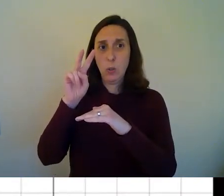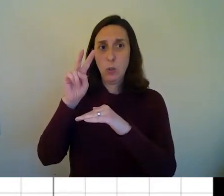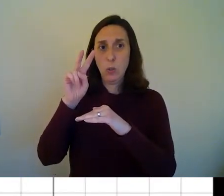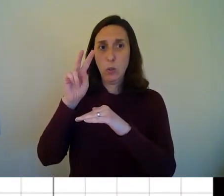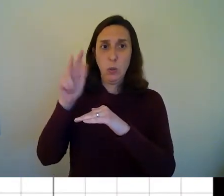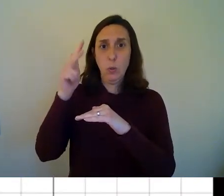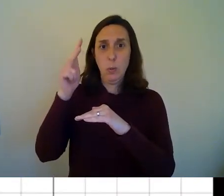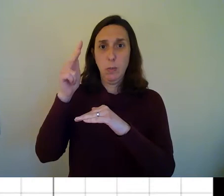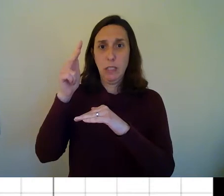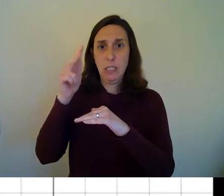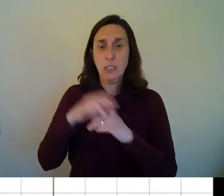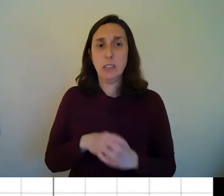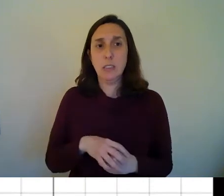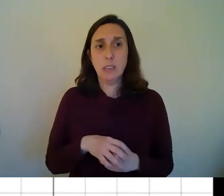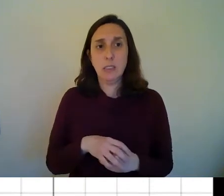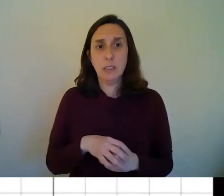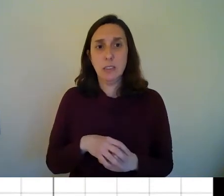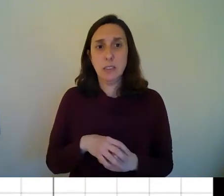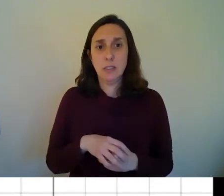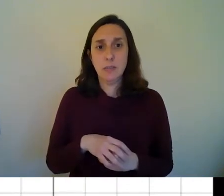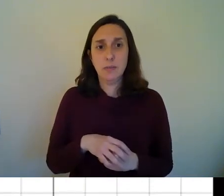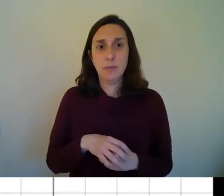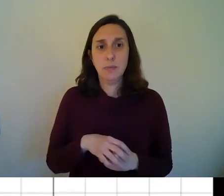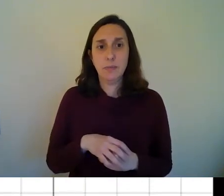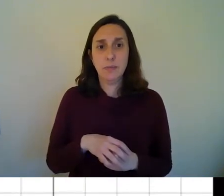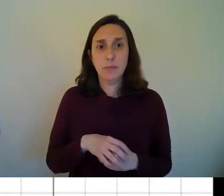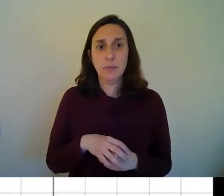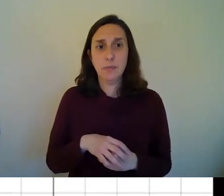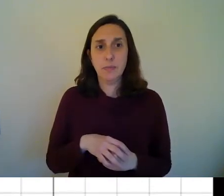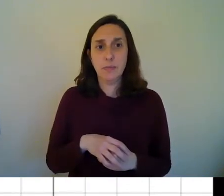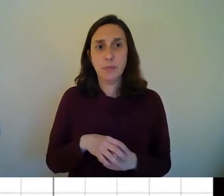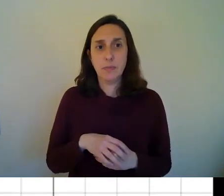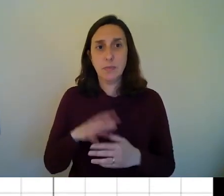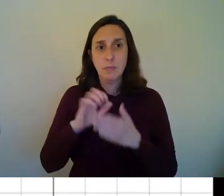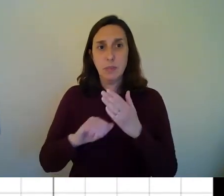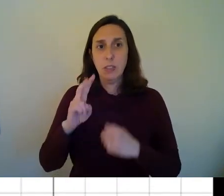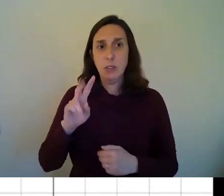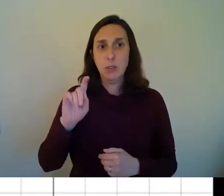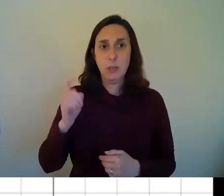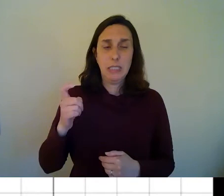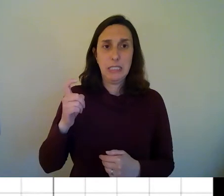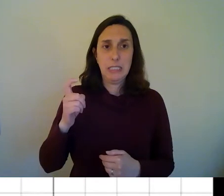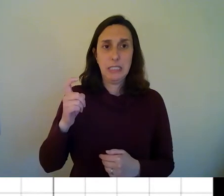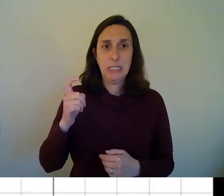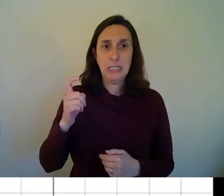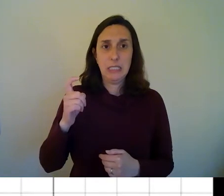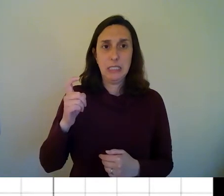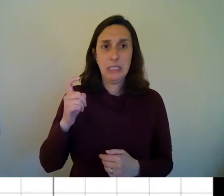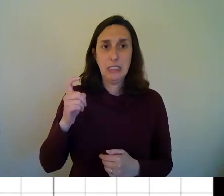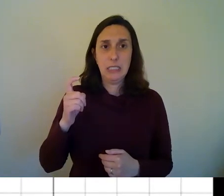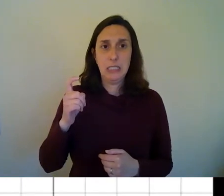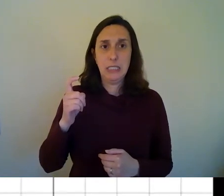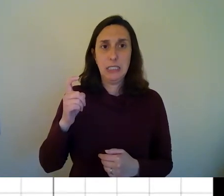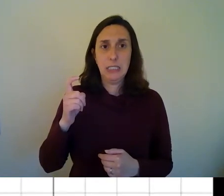3, use the arrow to get off of that, minus 2x shift 6,